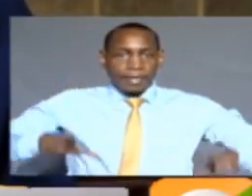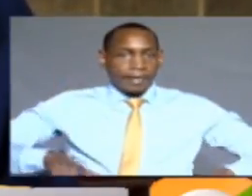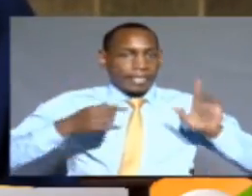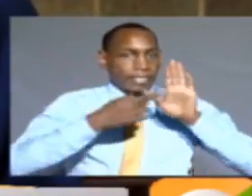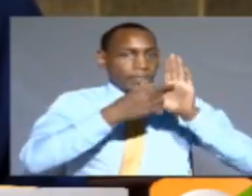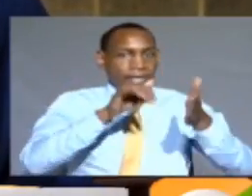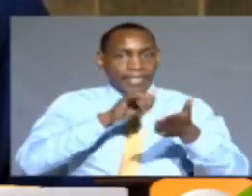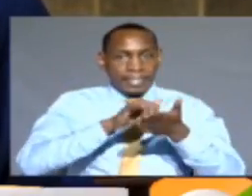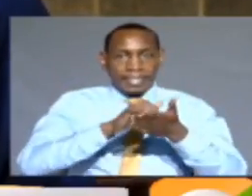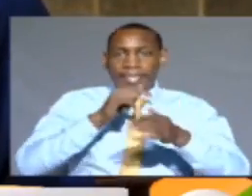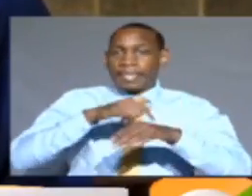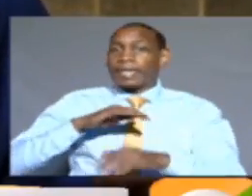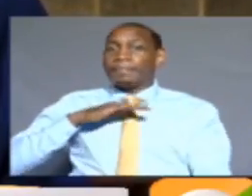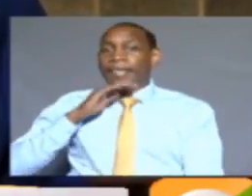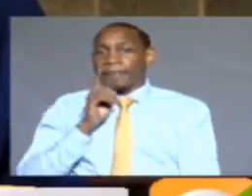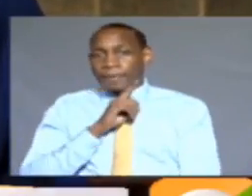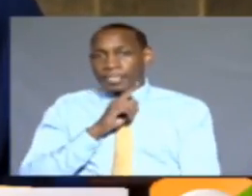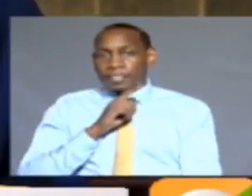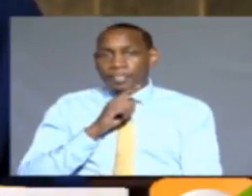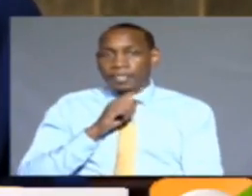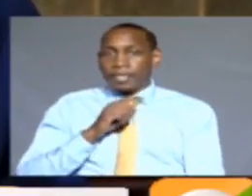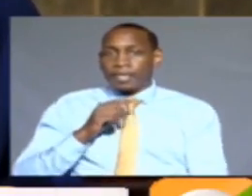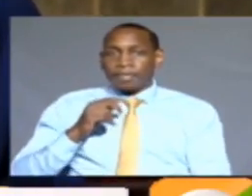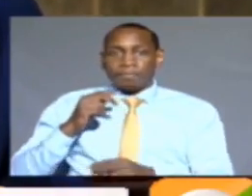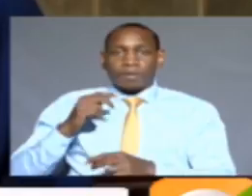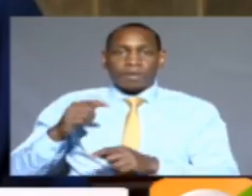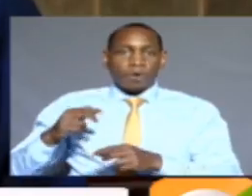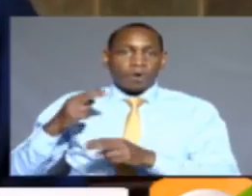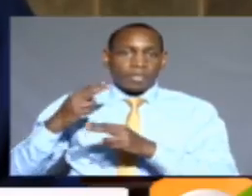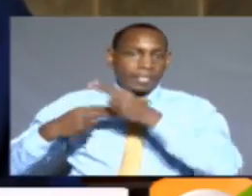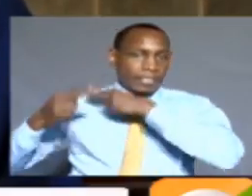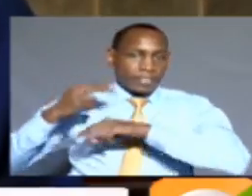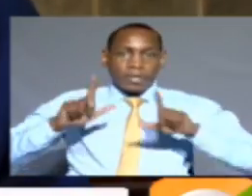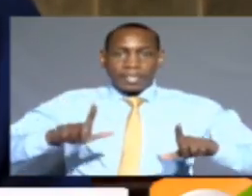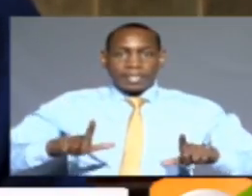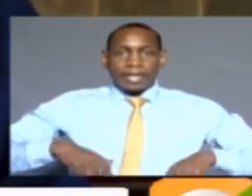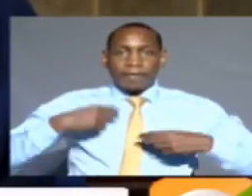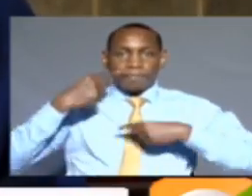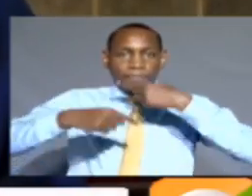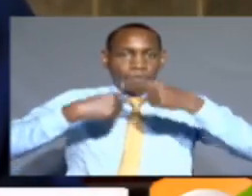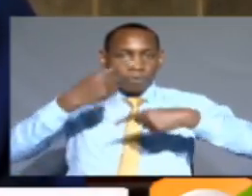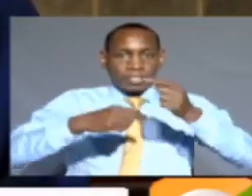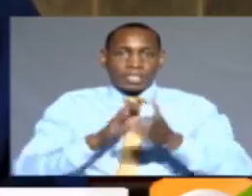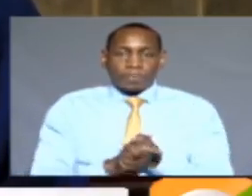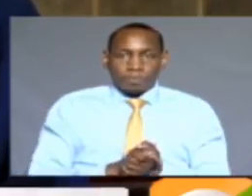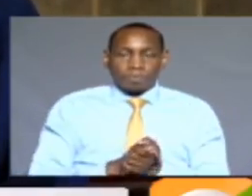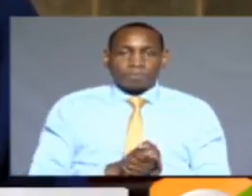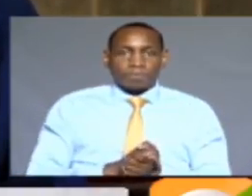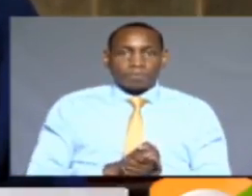indication that even in his death, his legacy lives on. Raquel MUIGAI, Citizen TV, Nairobi.